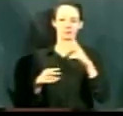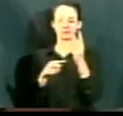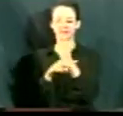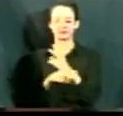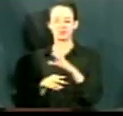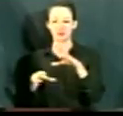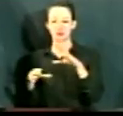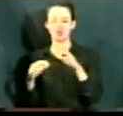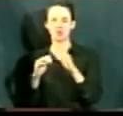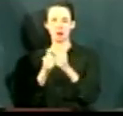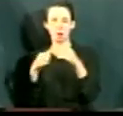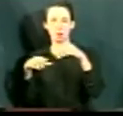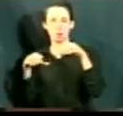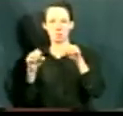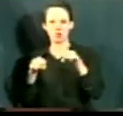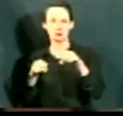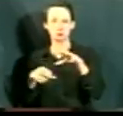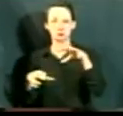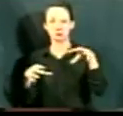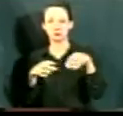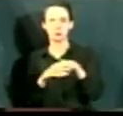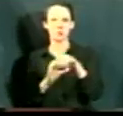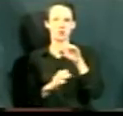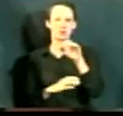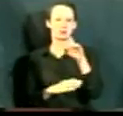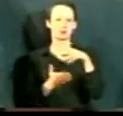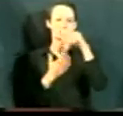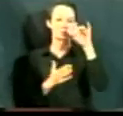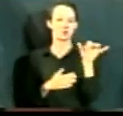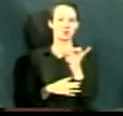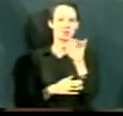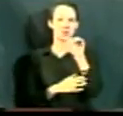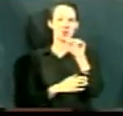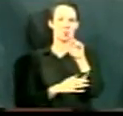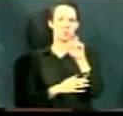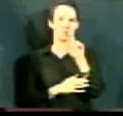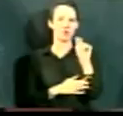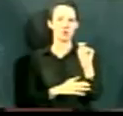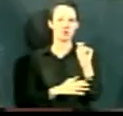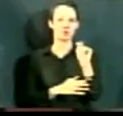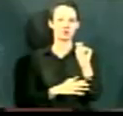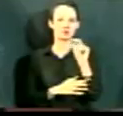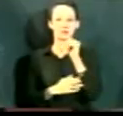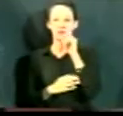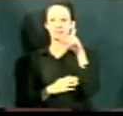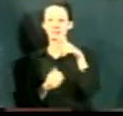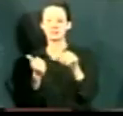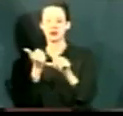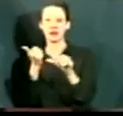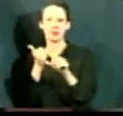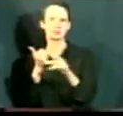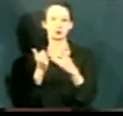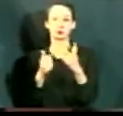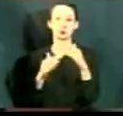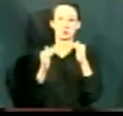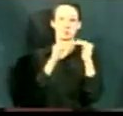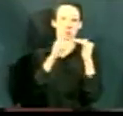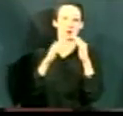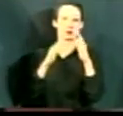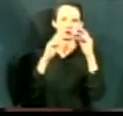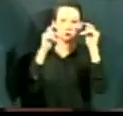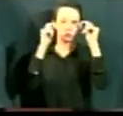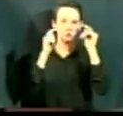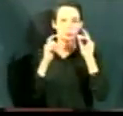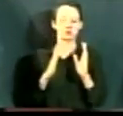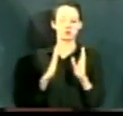Albert, who has reliable communication with no behaviors, doesn't even need an aide, get some peer tutors in there,